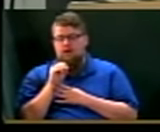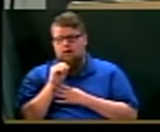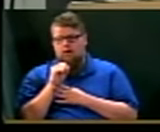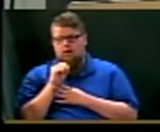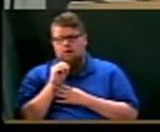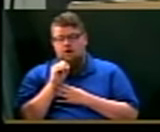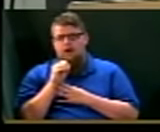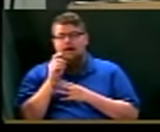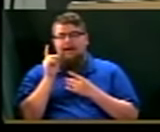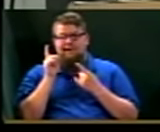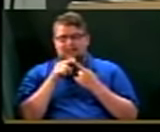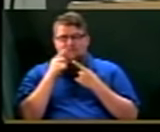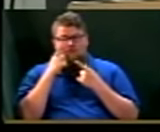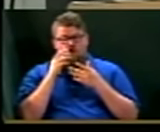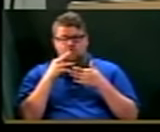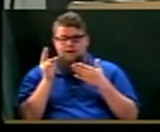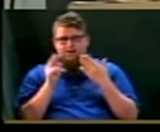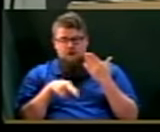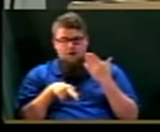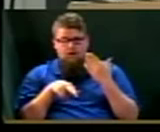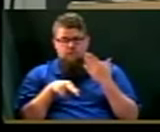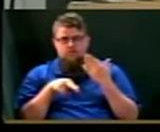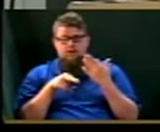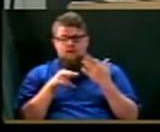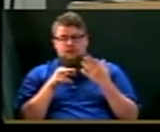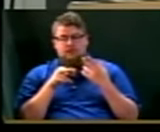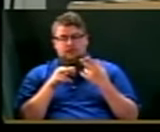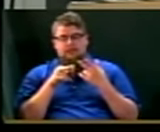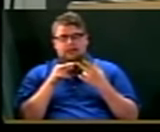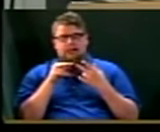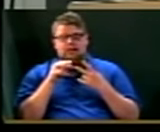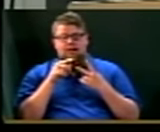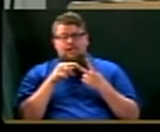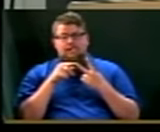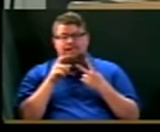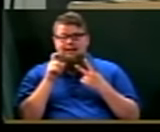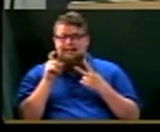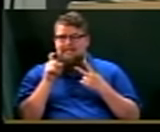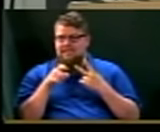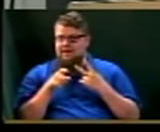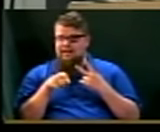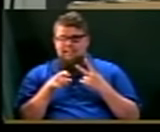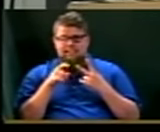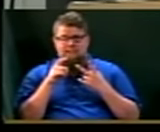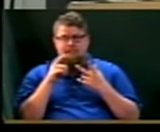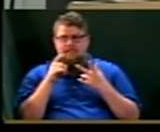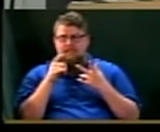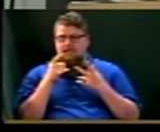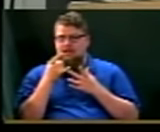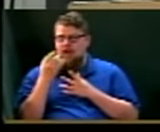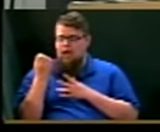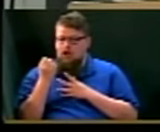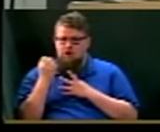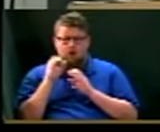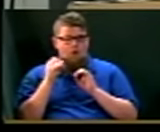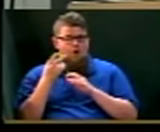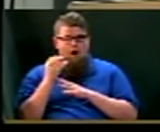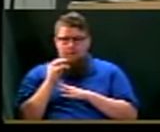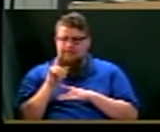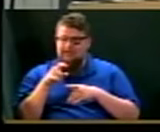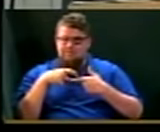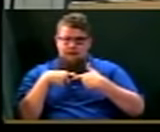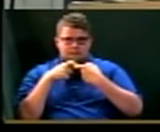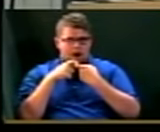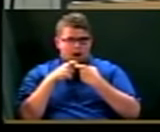to the results, that it needs to be hold harmless, it needs to have a pause on